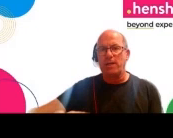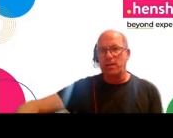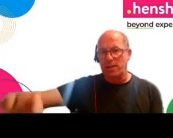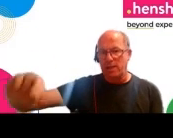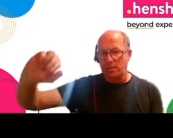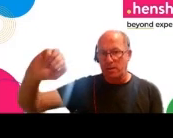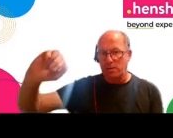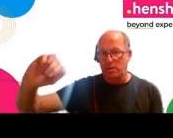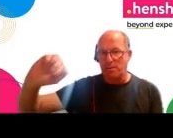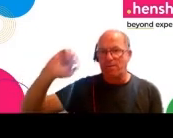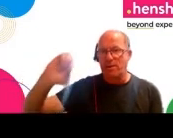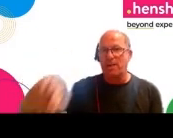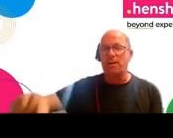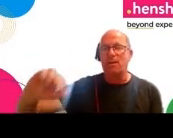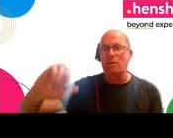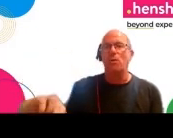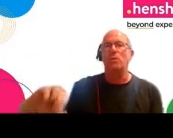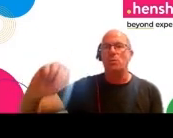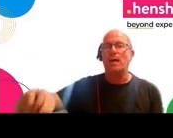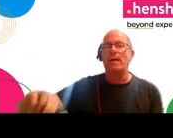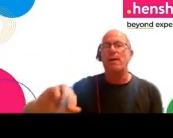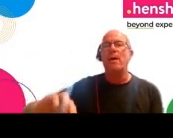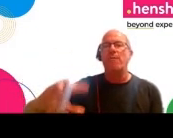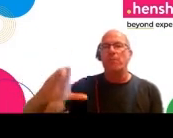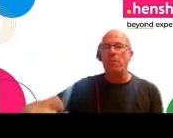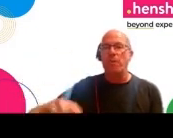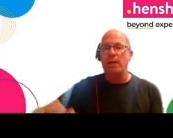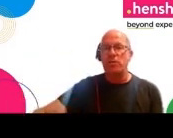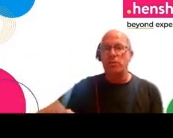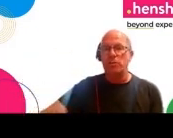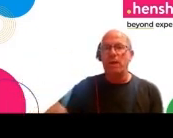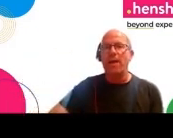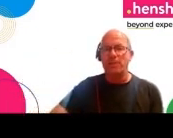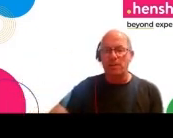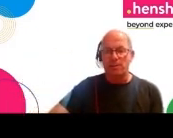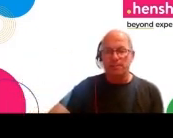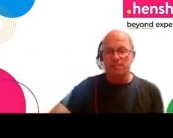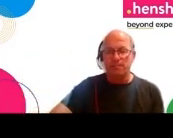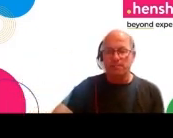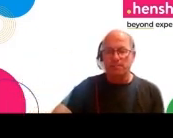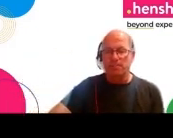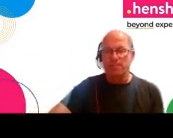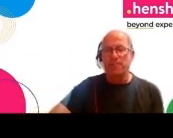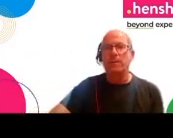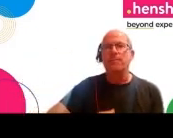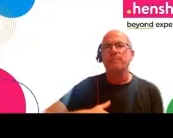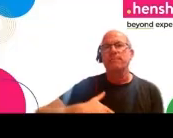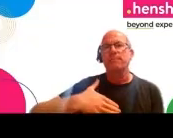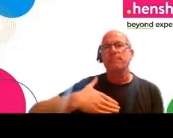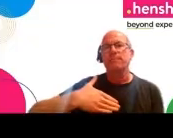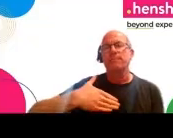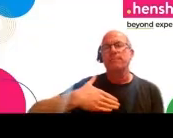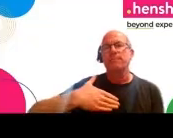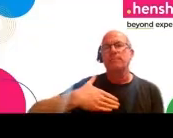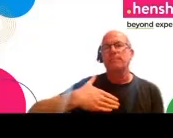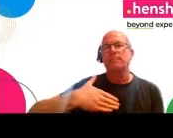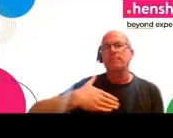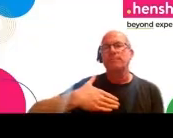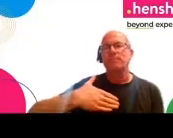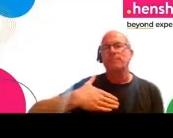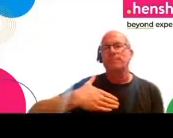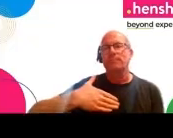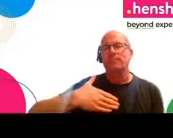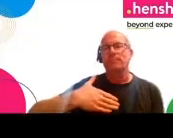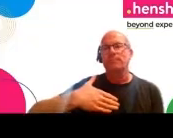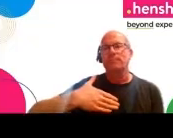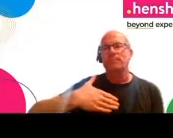using 2 fingers and I'm going to flick or swipe from right to left. Play Store.